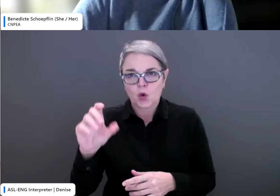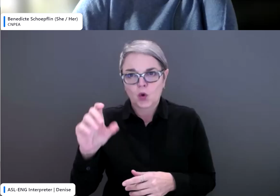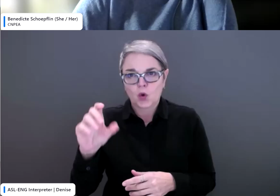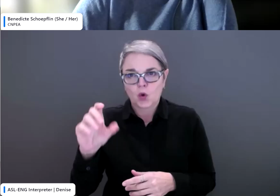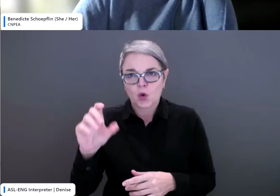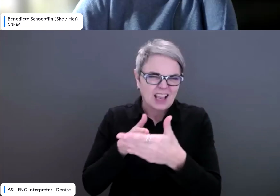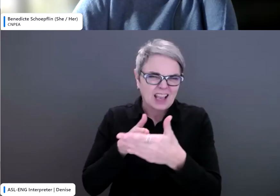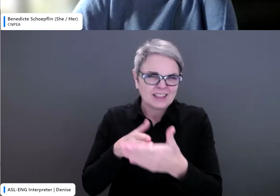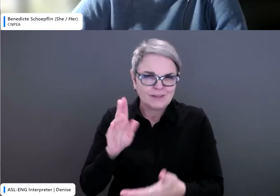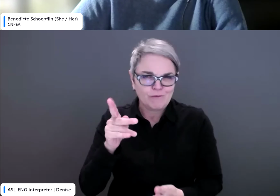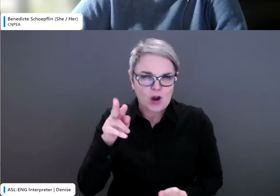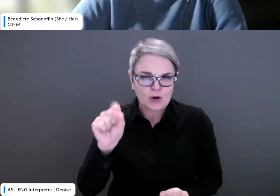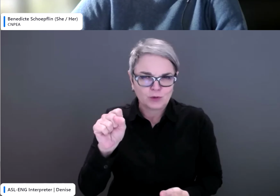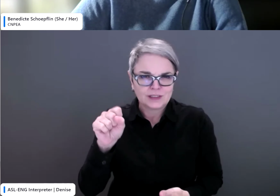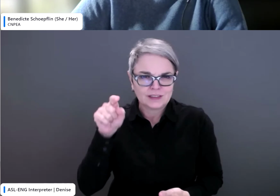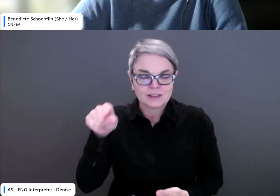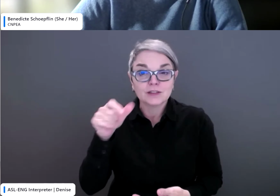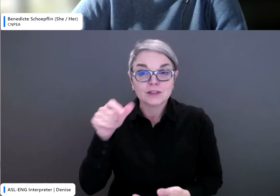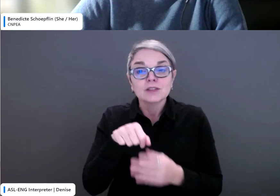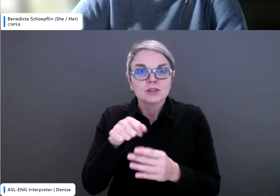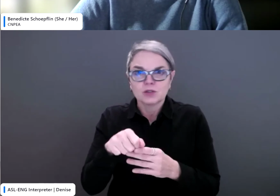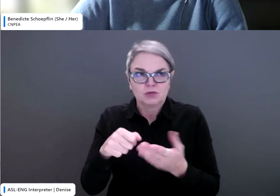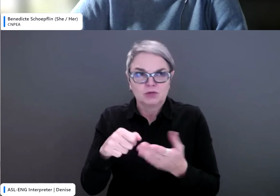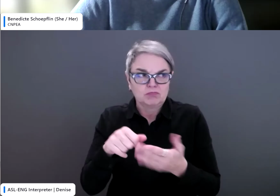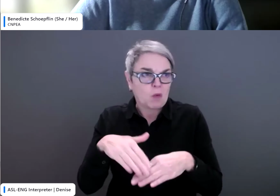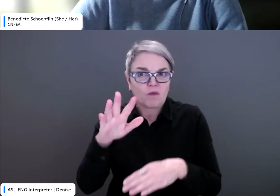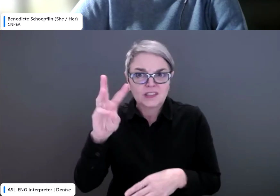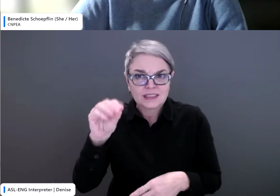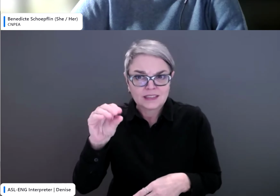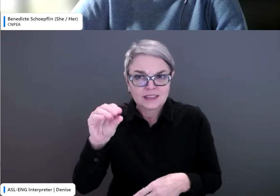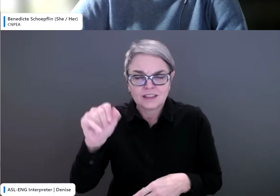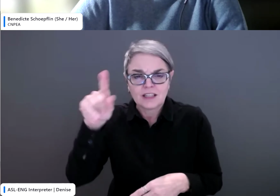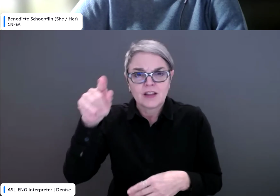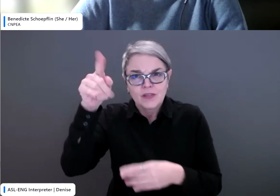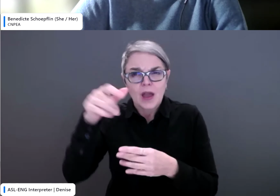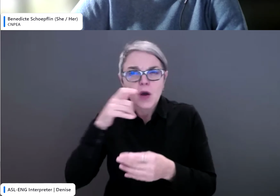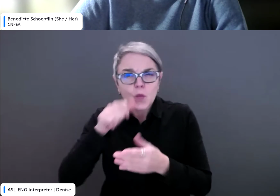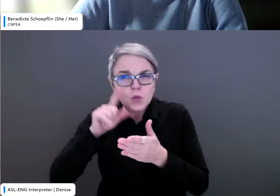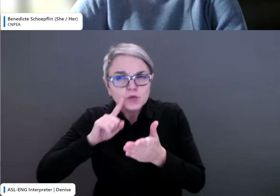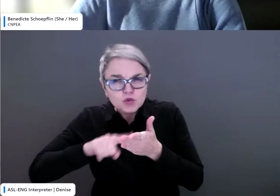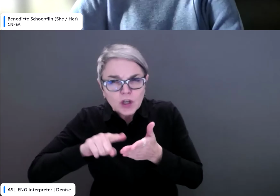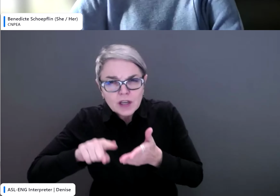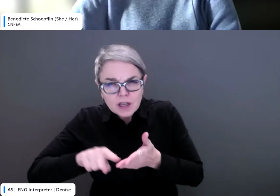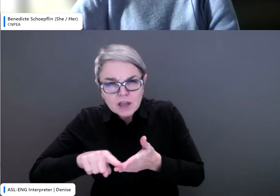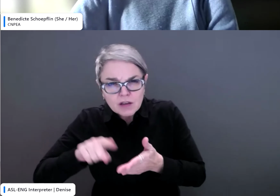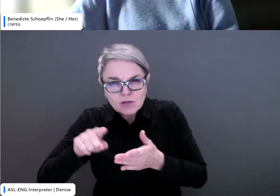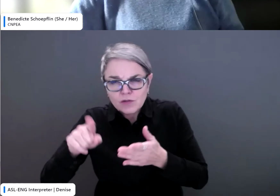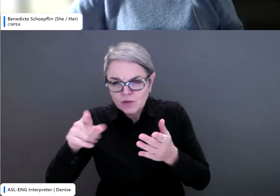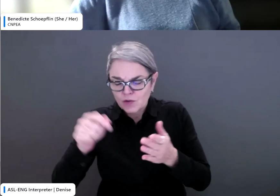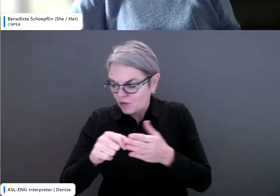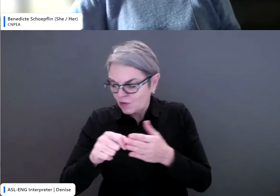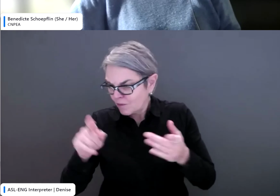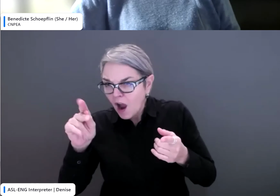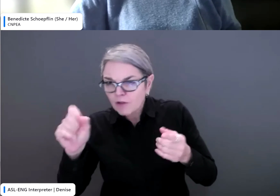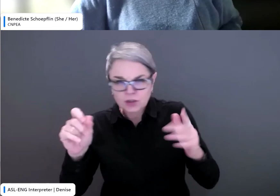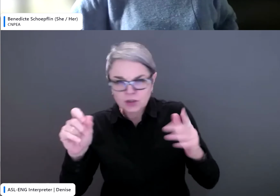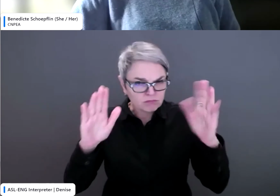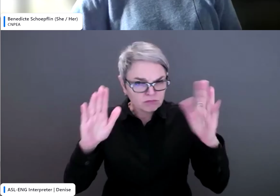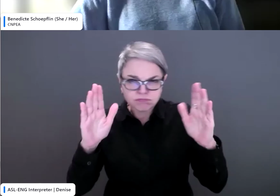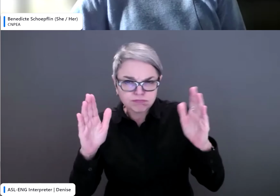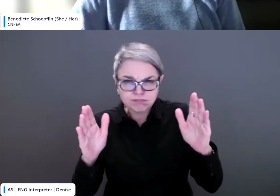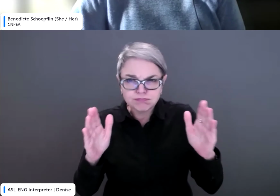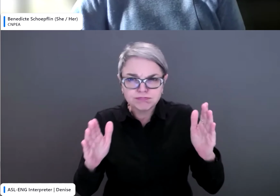we'll check your little virus file against all of these antivirus tools. Well, this is exactly what criminals do before sending